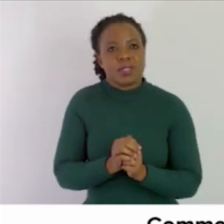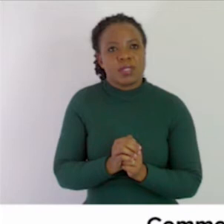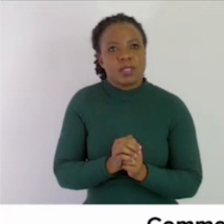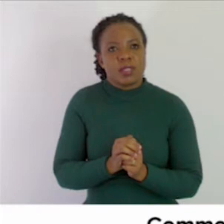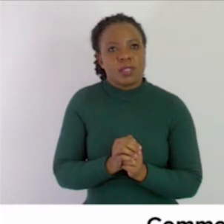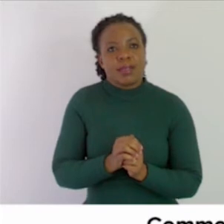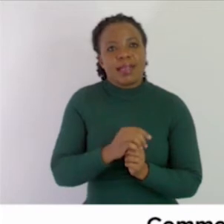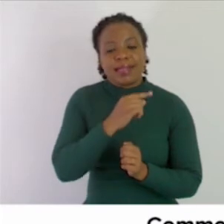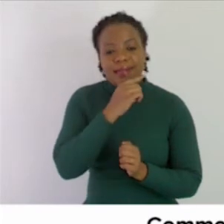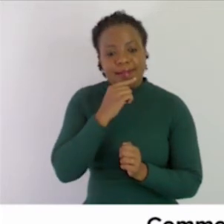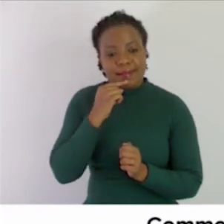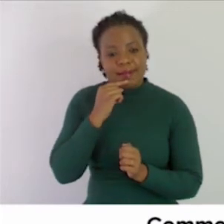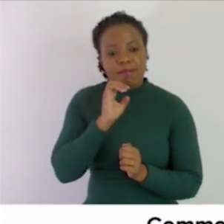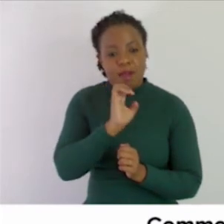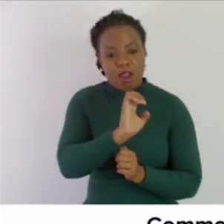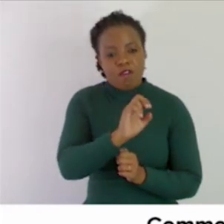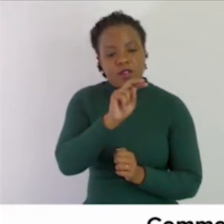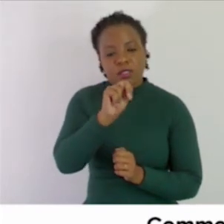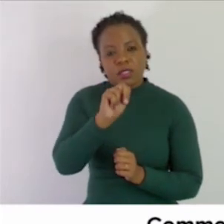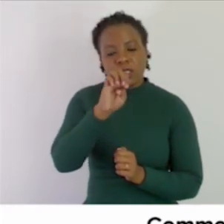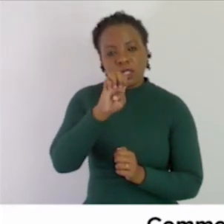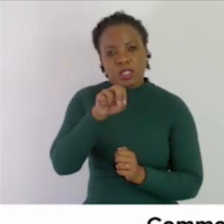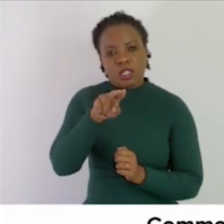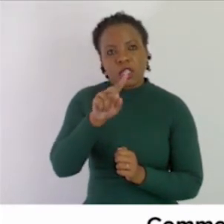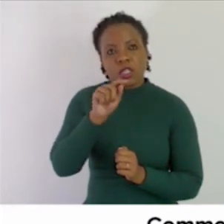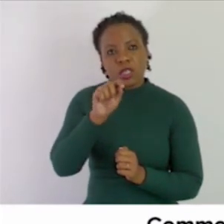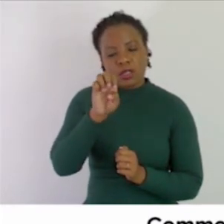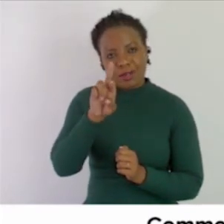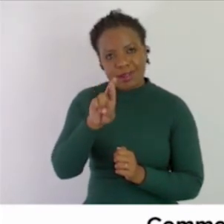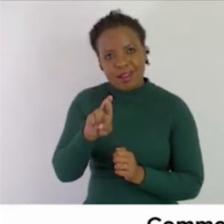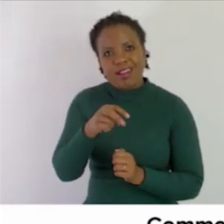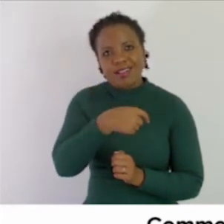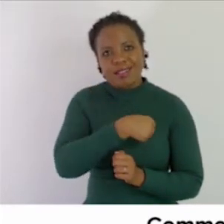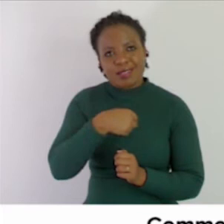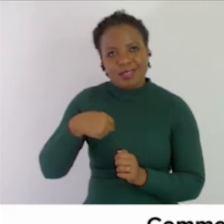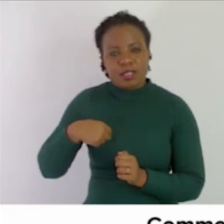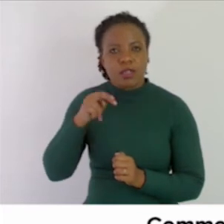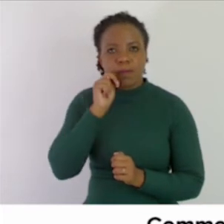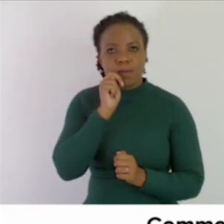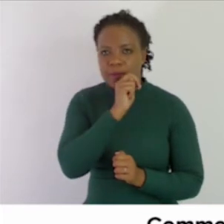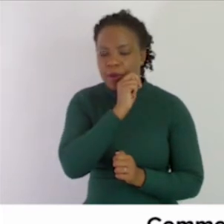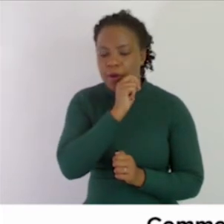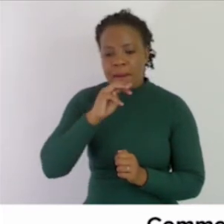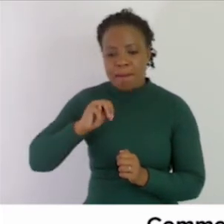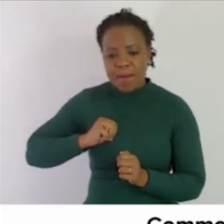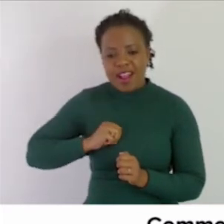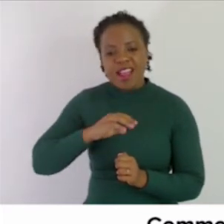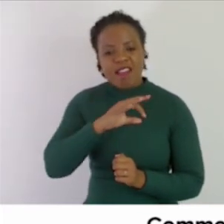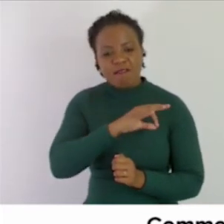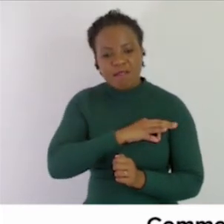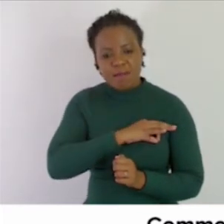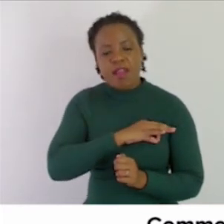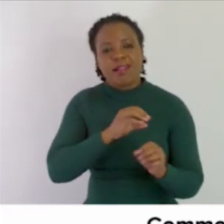called neuter gender nouns. They are neither male nor female, like lifeless things.